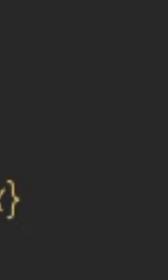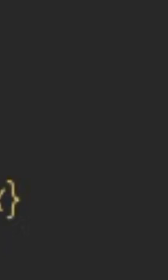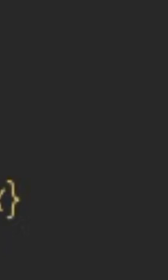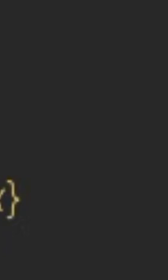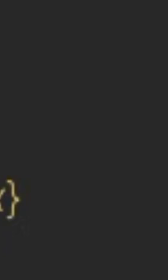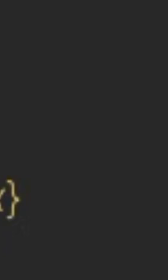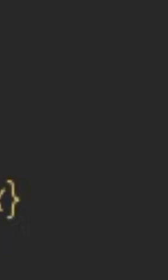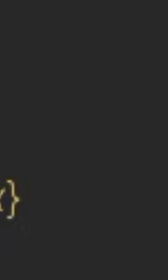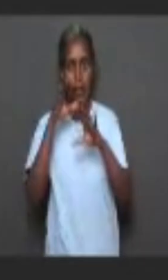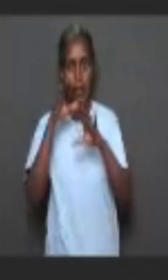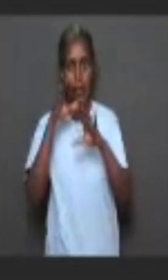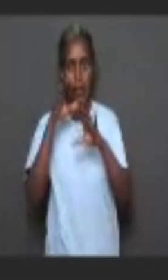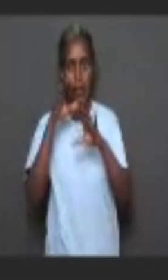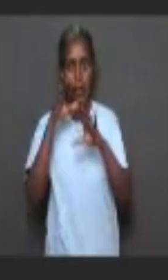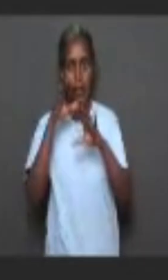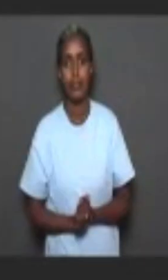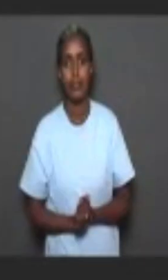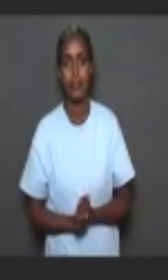Time's up.